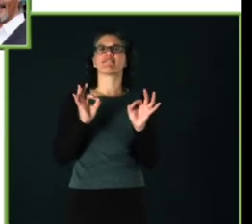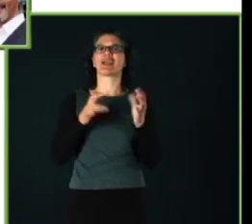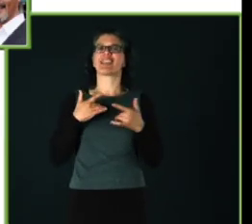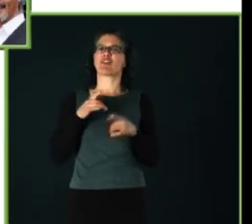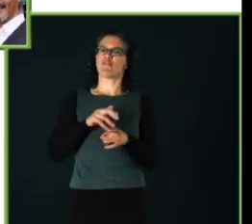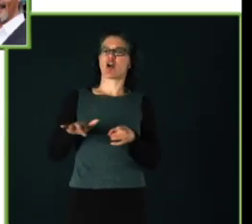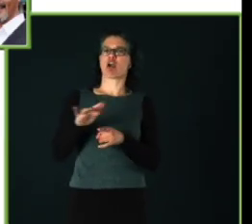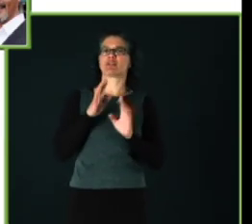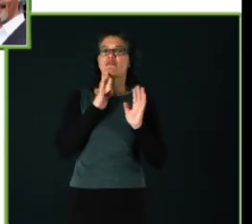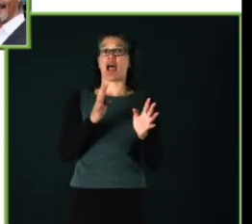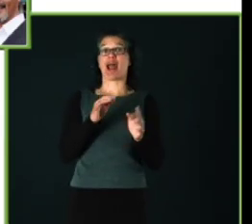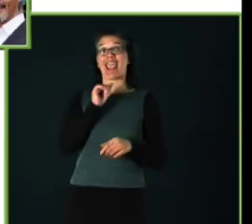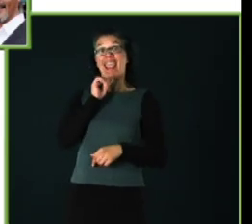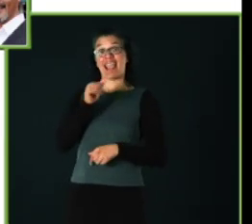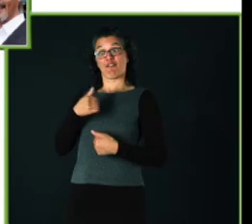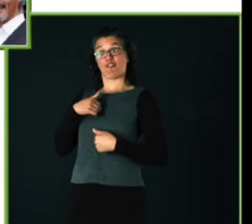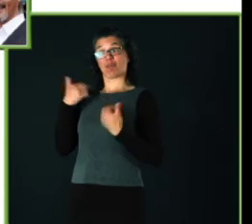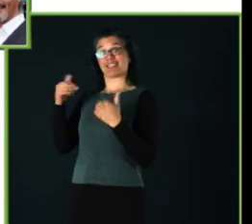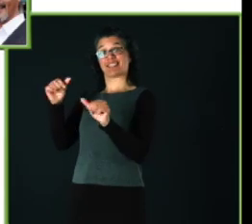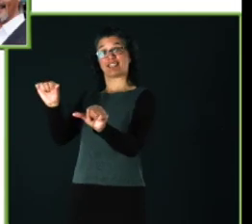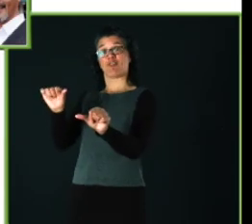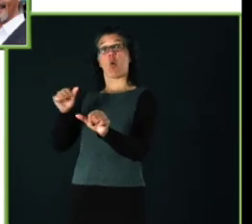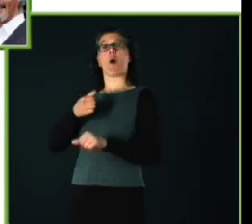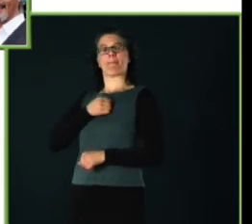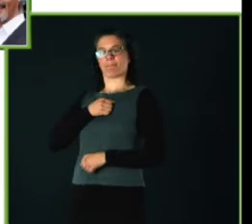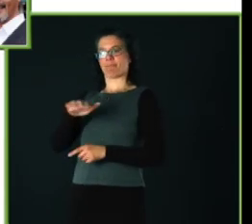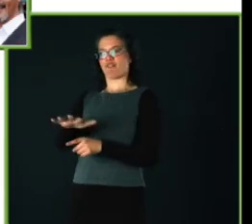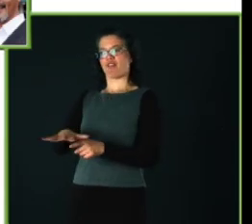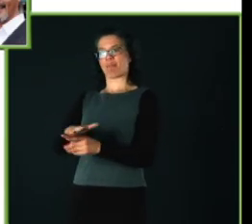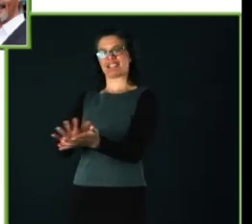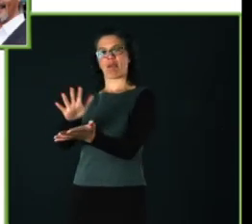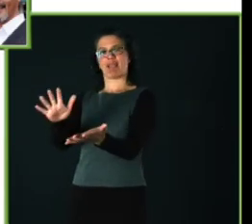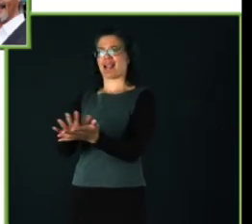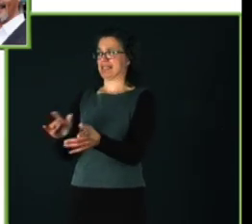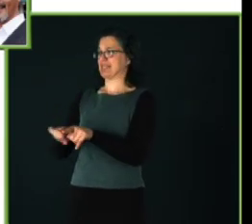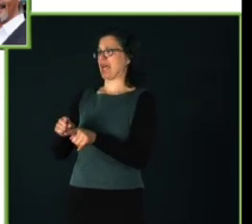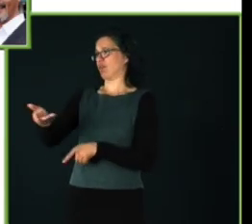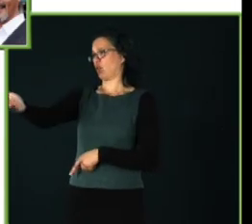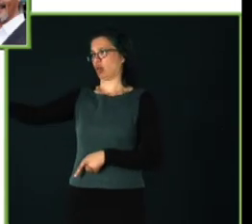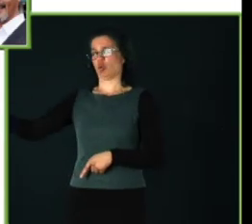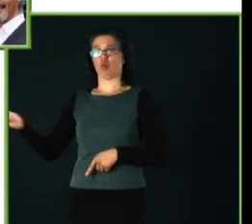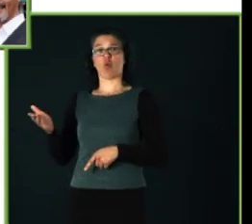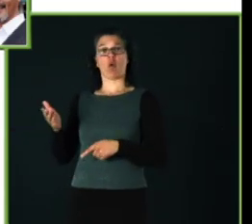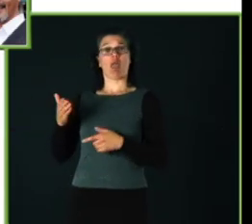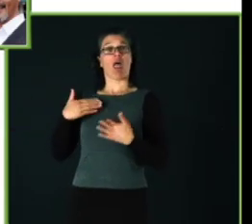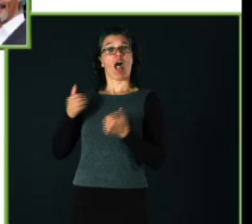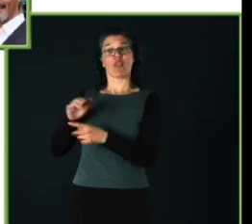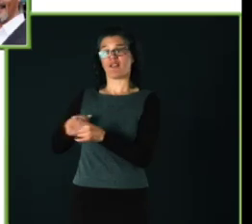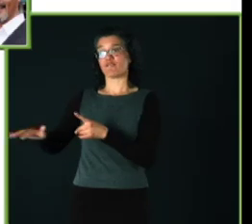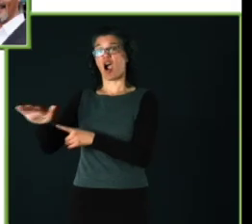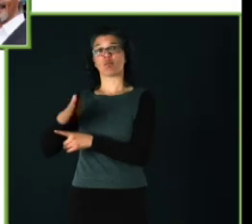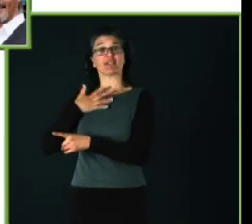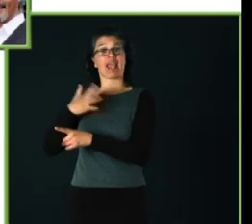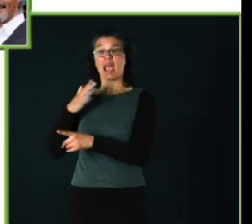are successful, my family's happy. Same as yours. Happy families equal happy communities, healthy environment, and a